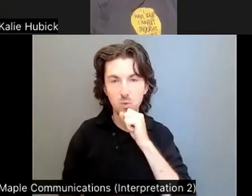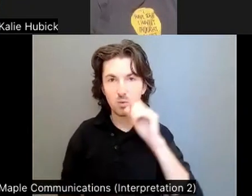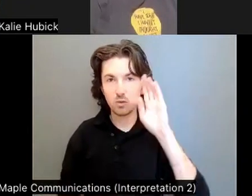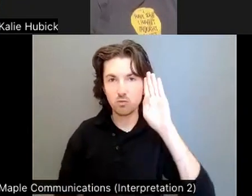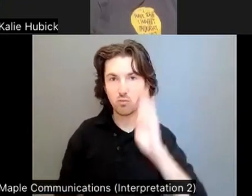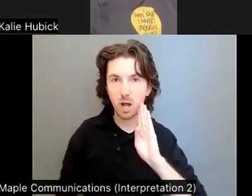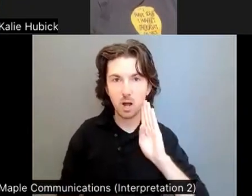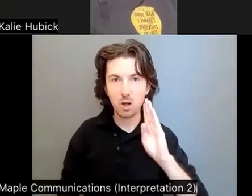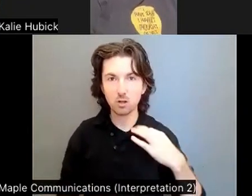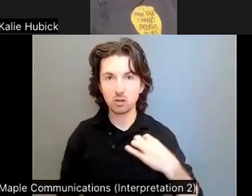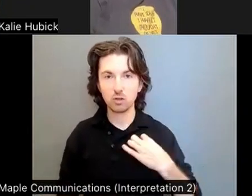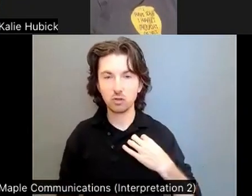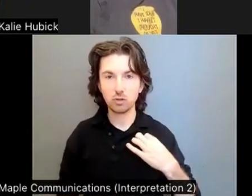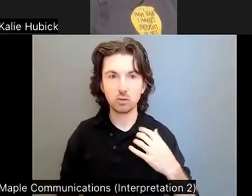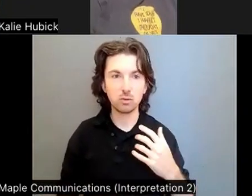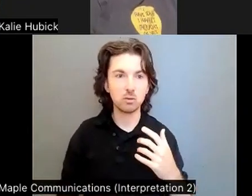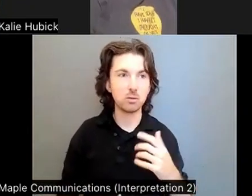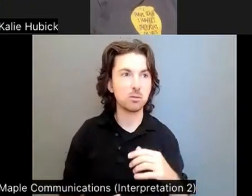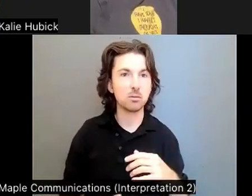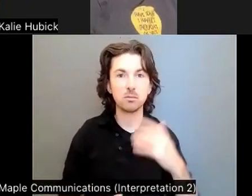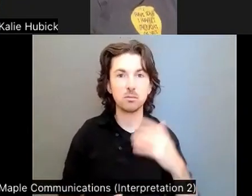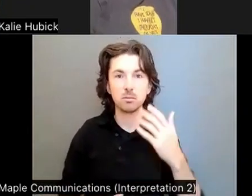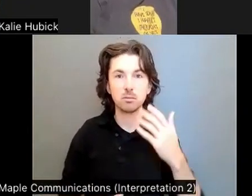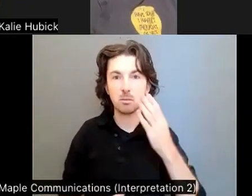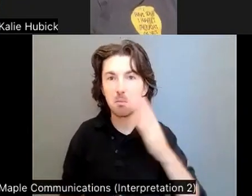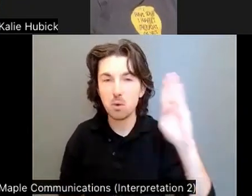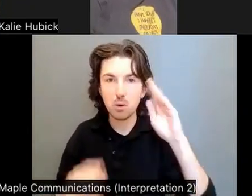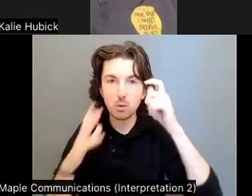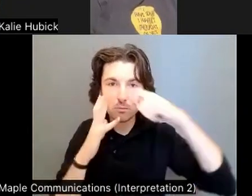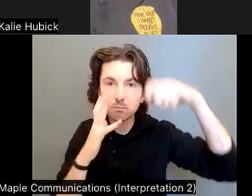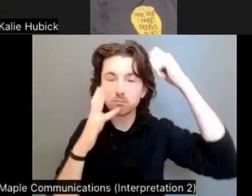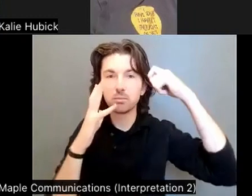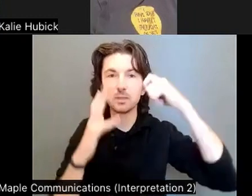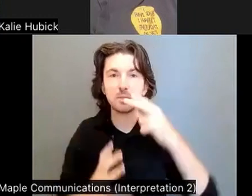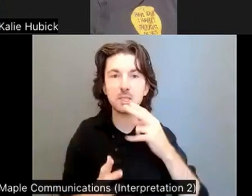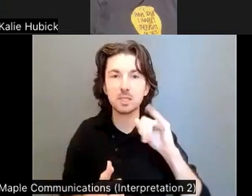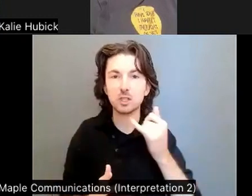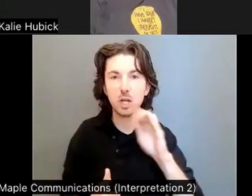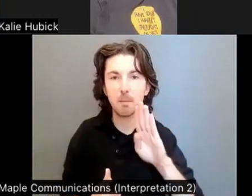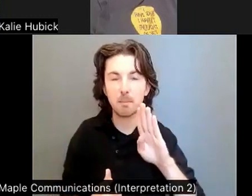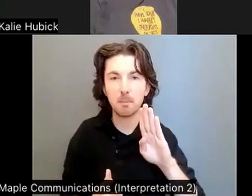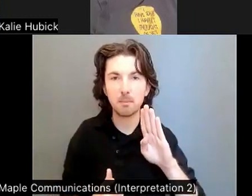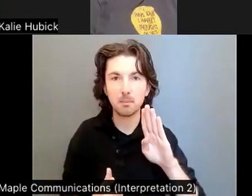and a blue hijab in the patterns of water.